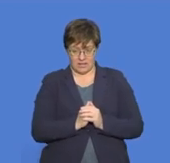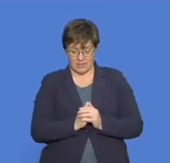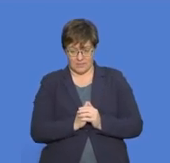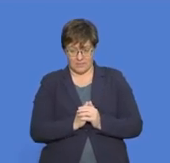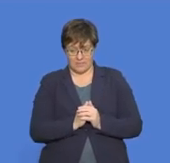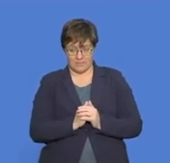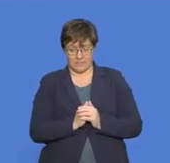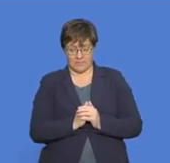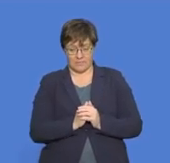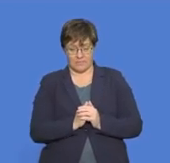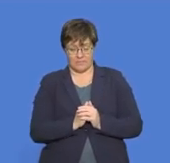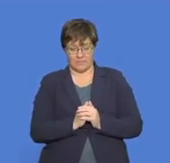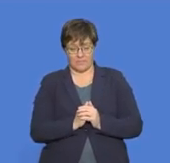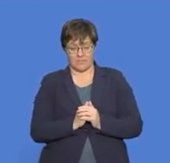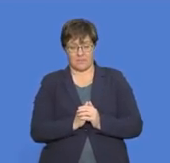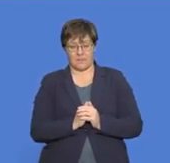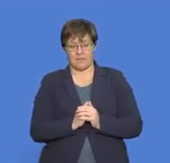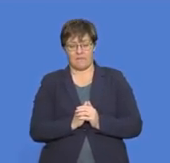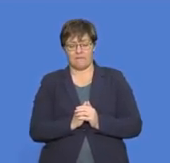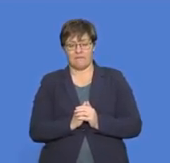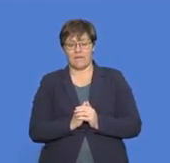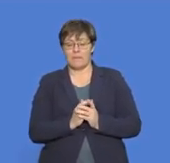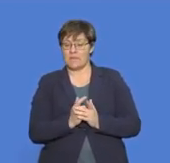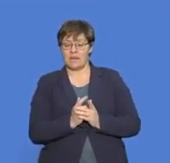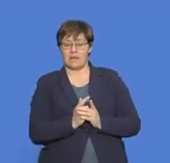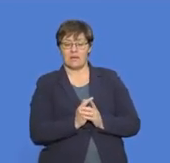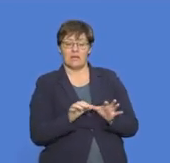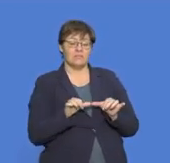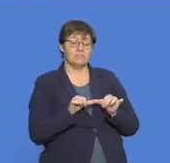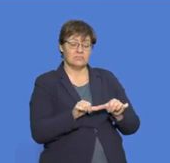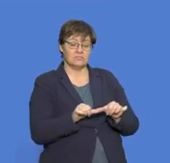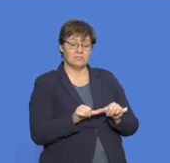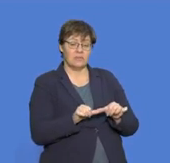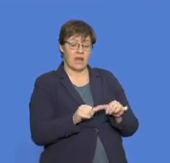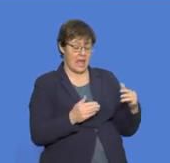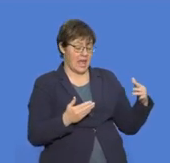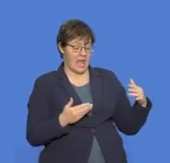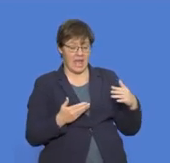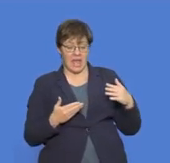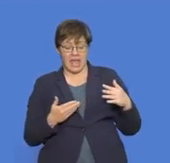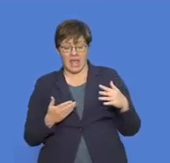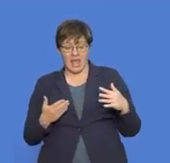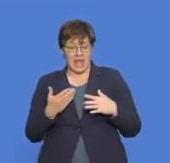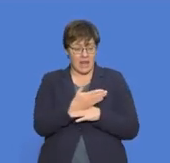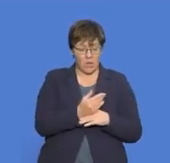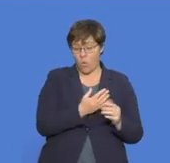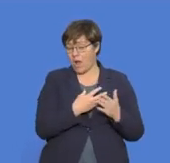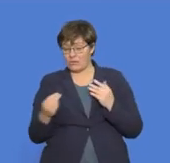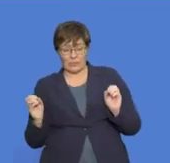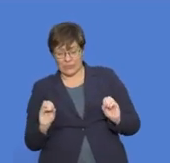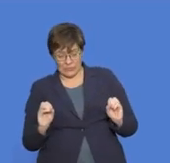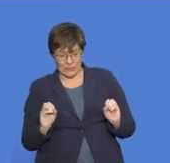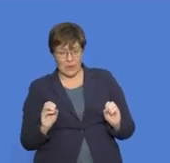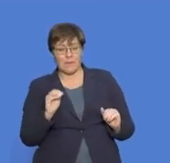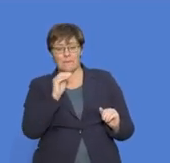the leaf. And if there is no concentration gradient, because the concentration is the same, there isn't going